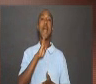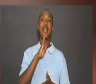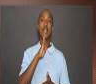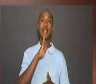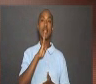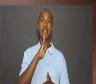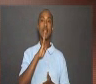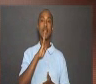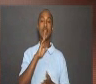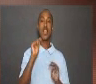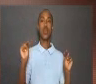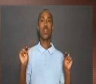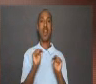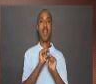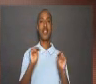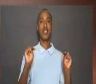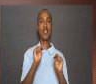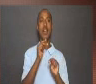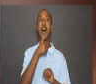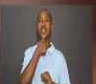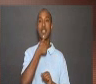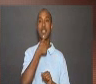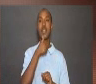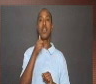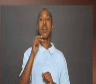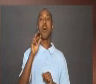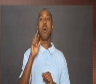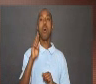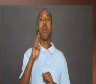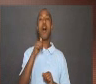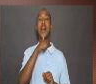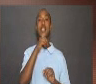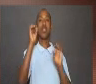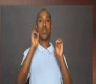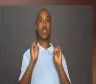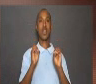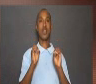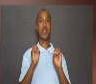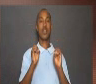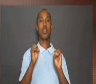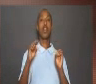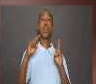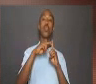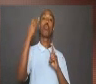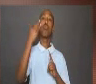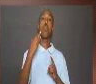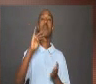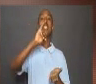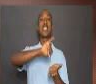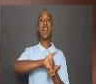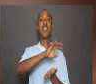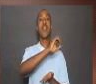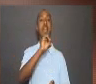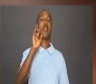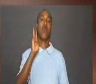Bases neutralize acids, or acidic oxides, to form salt